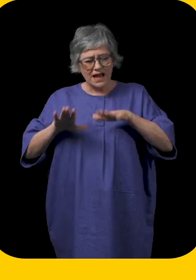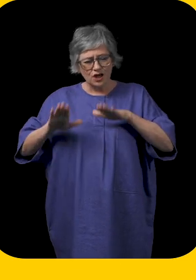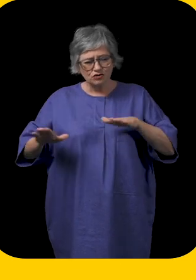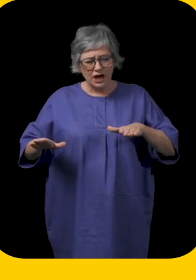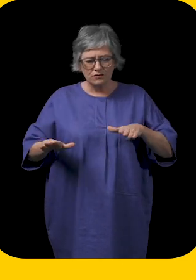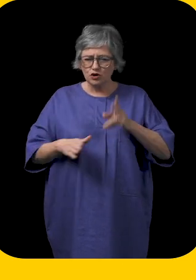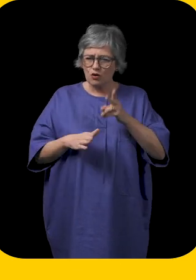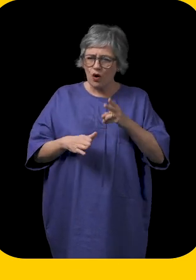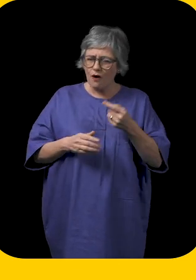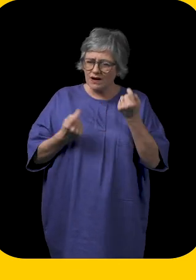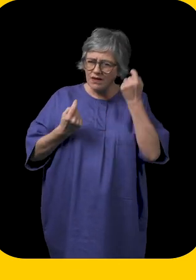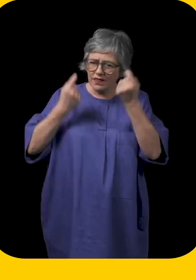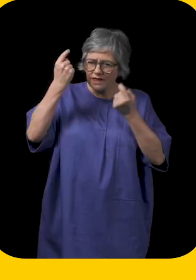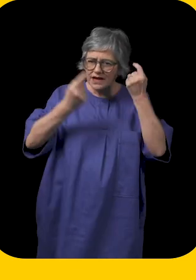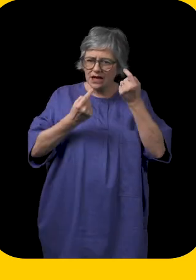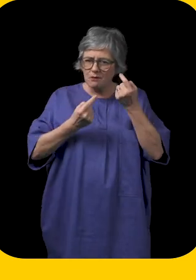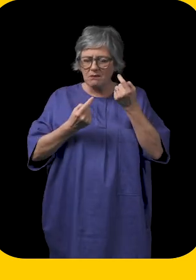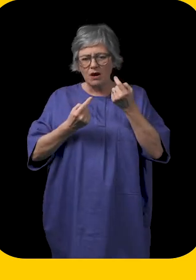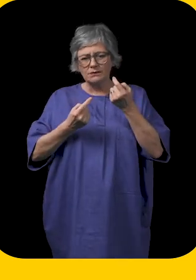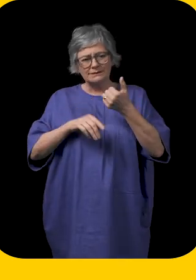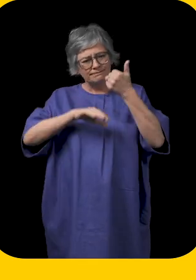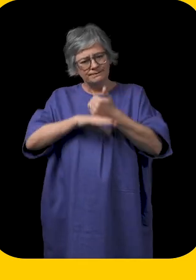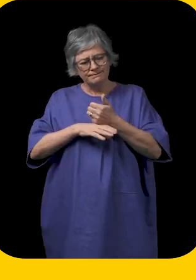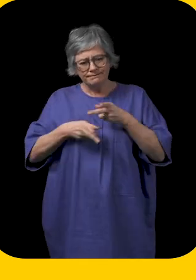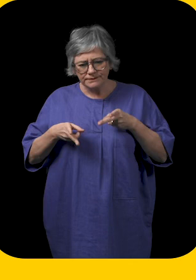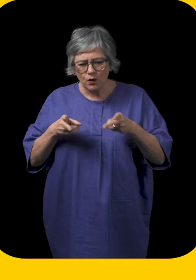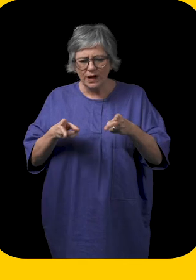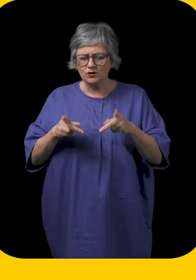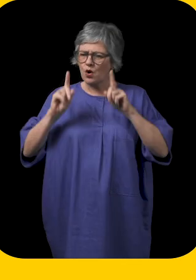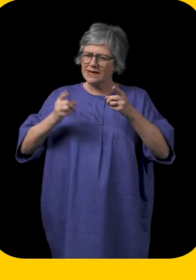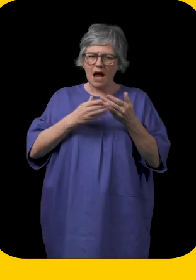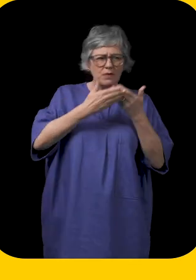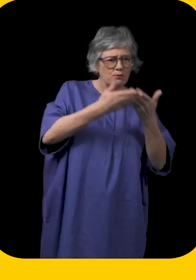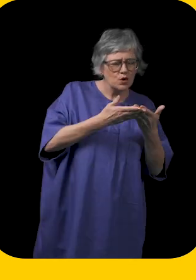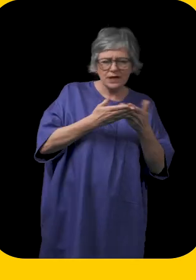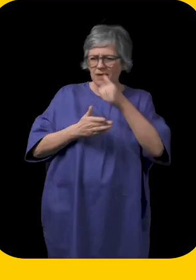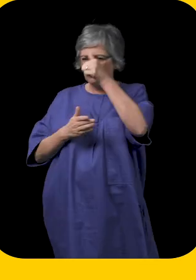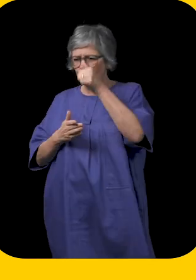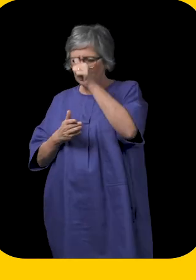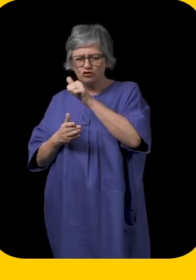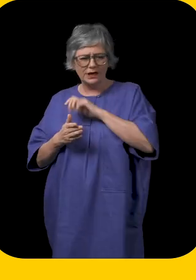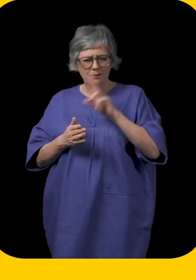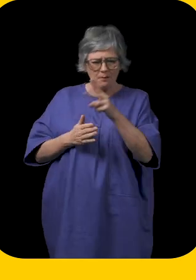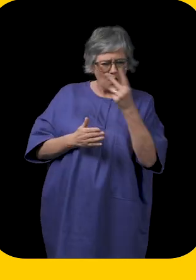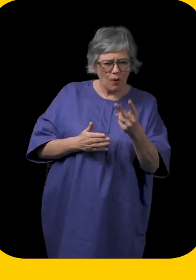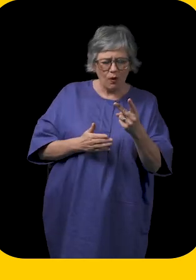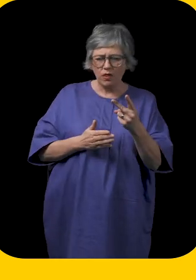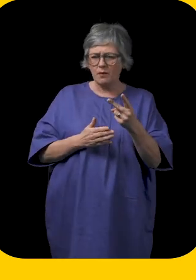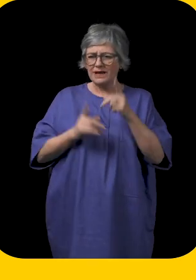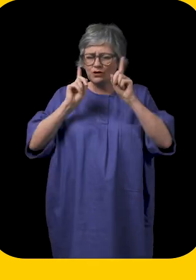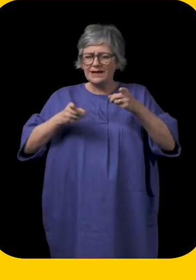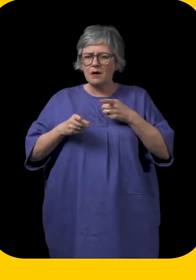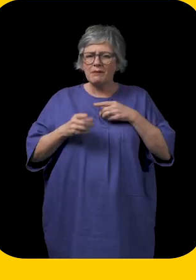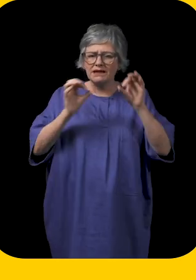often thinking in set ways, I guess. And yeah, she said you know, you can't be Muslim and Christian, you can't be both, you can't